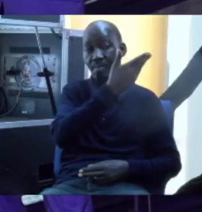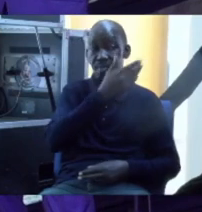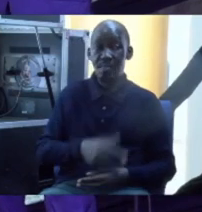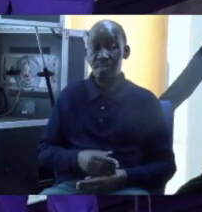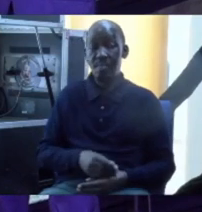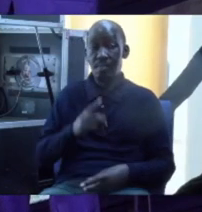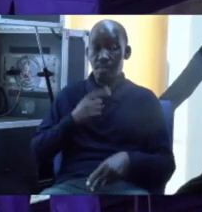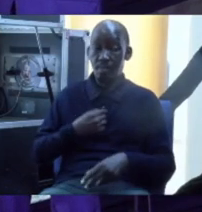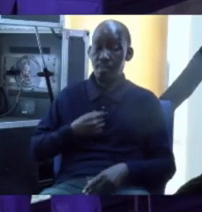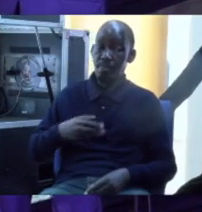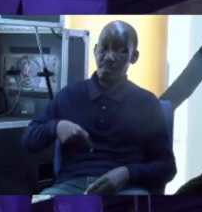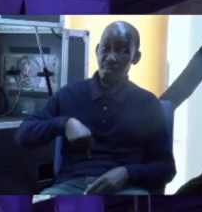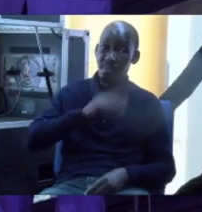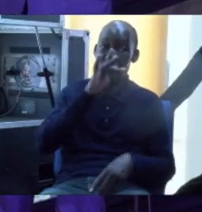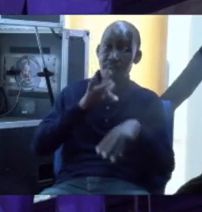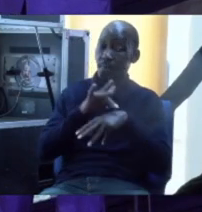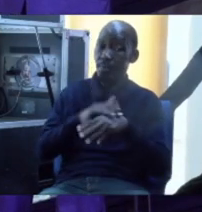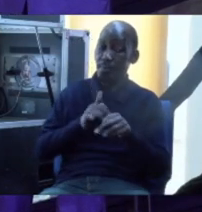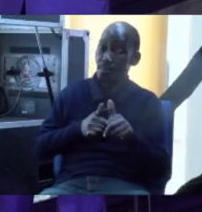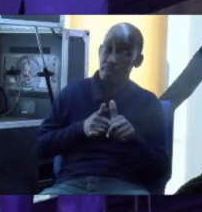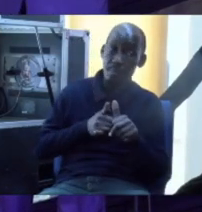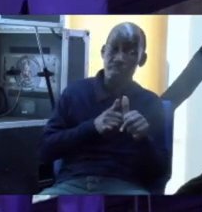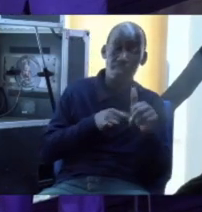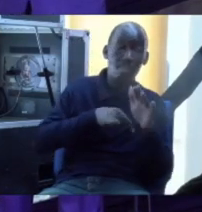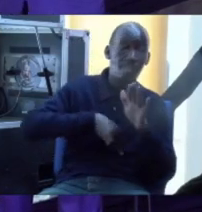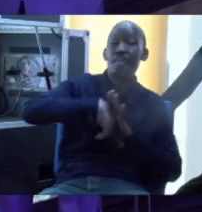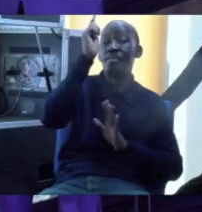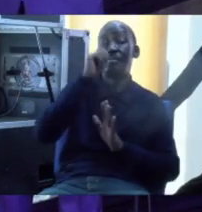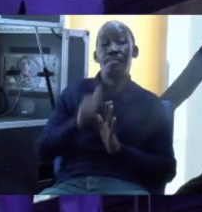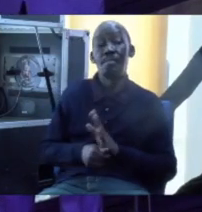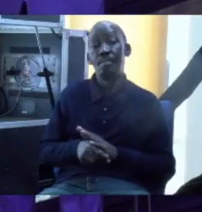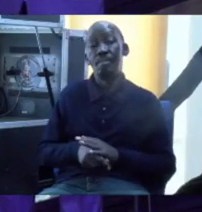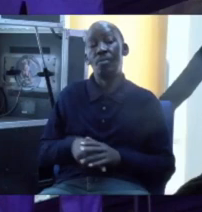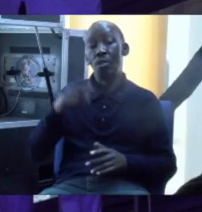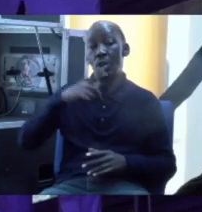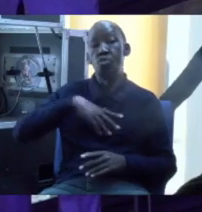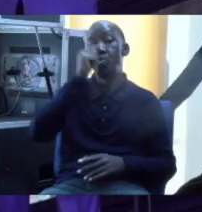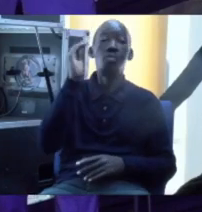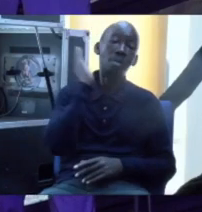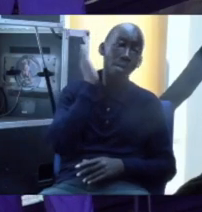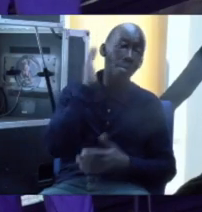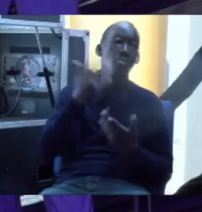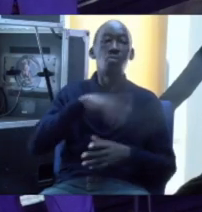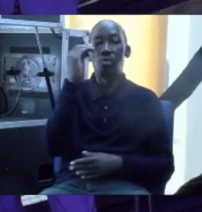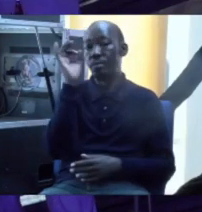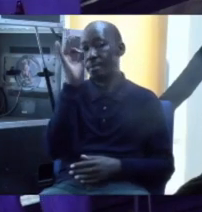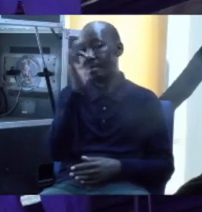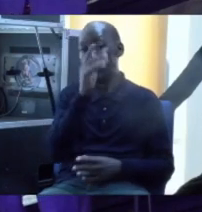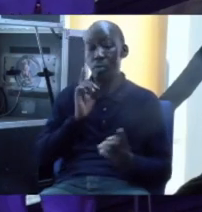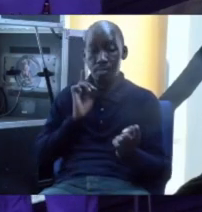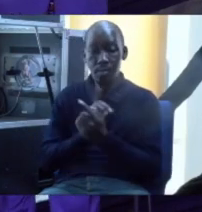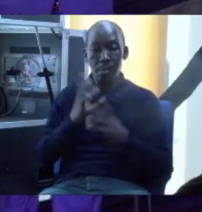Nilikuwa naenda nikipita very early in the morning. Mm-hmm. I used to pass there quite early in the morning. Na Anthony tukienda huko Moranga, Nyeri. Going to Moranga or Nyeri.